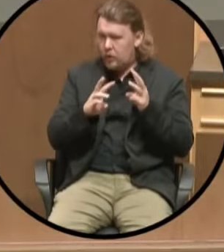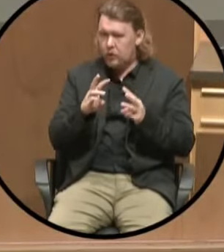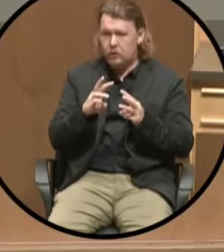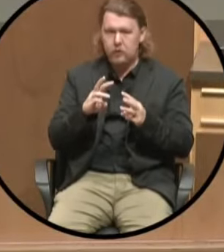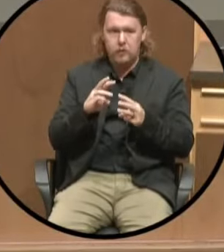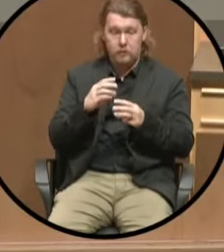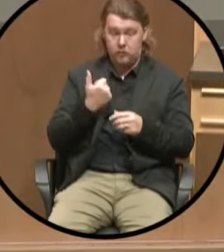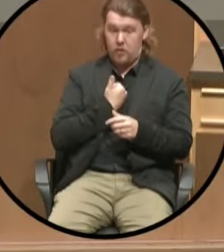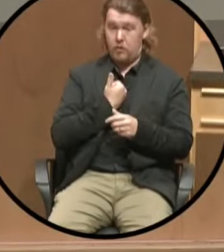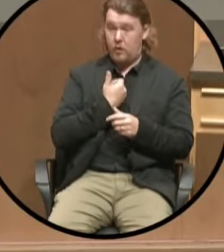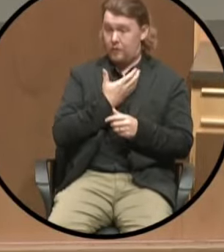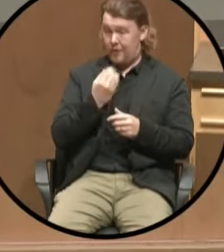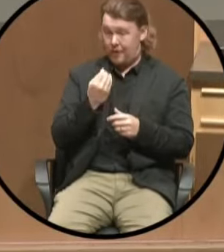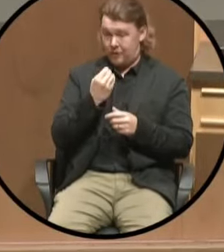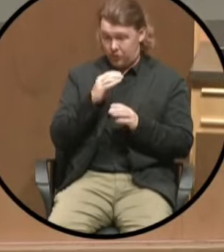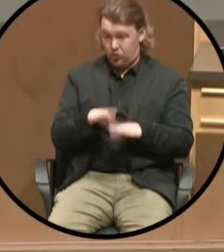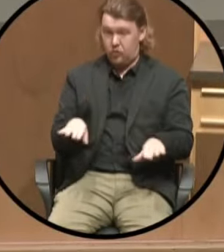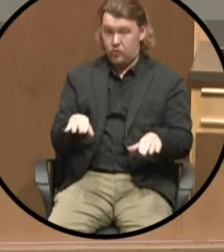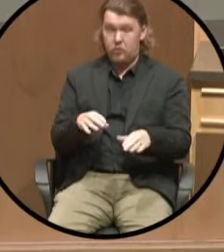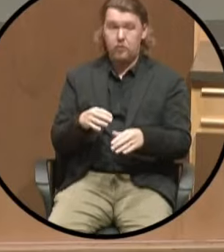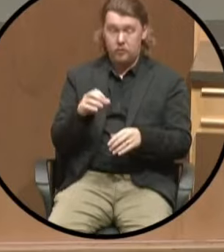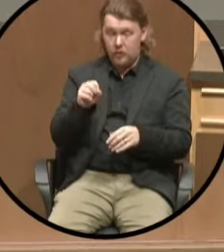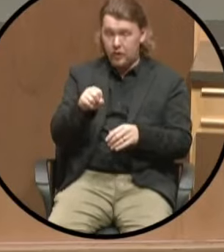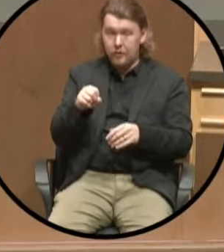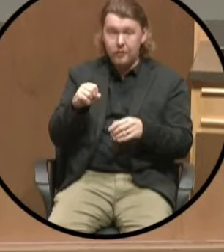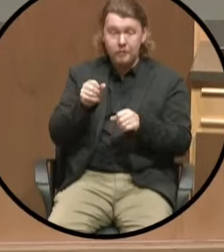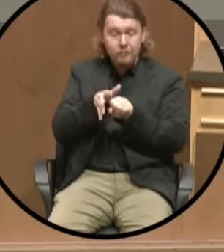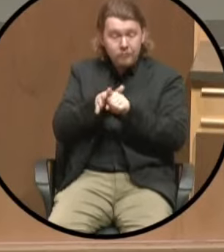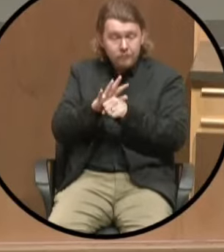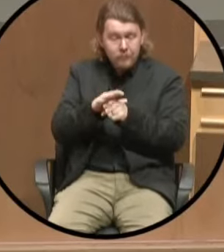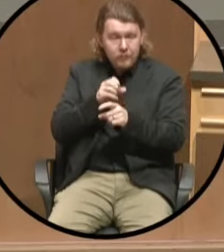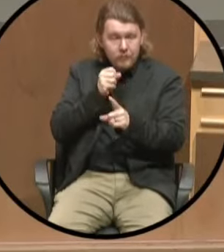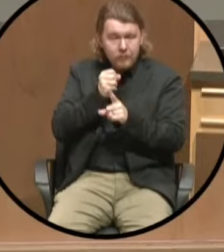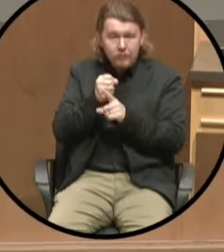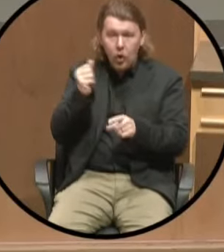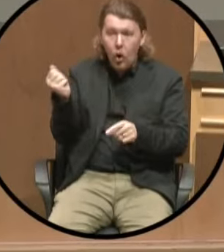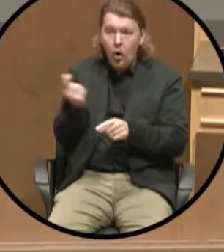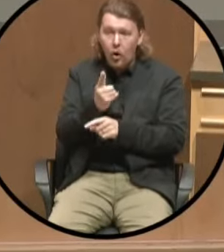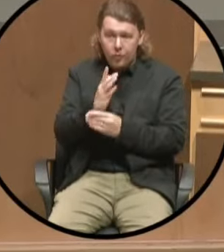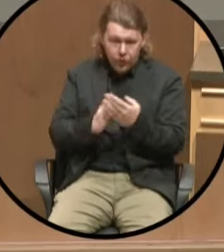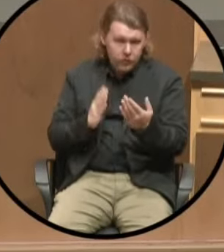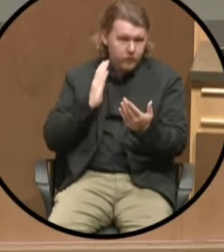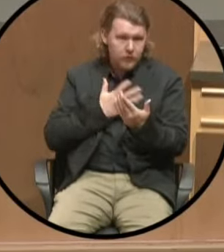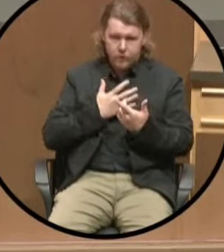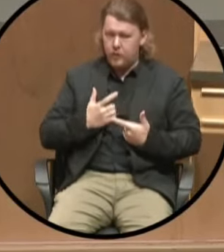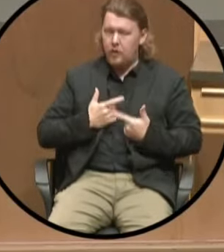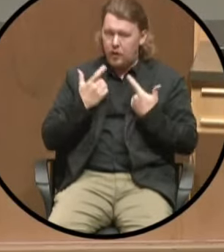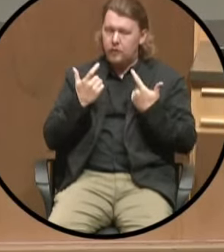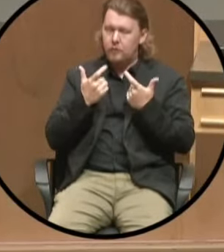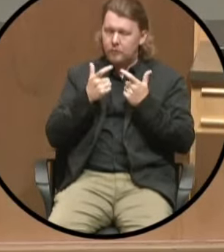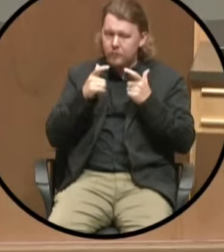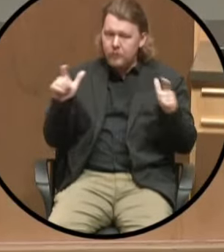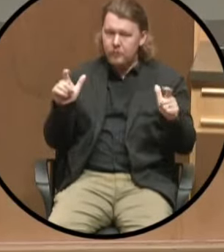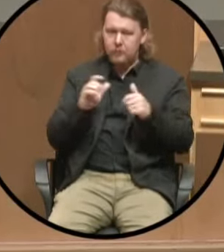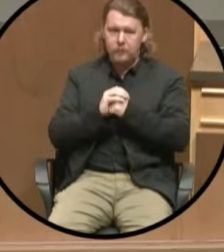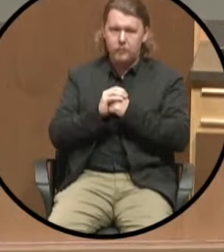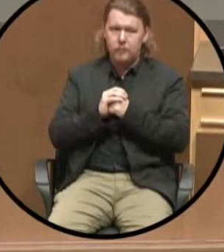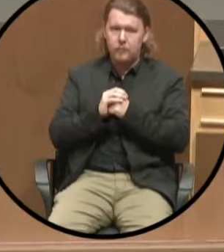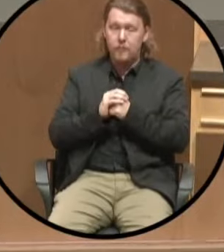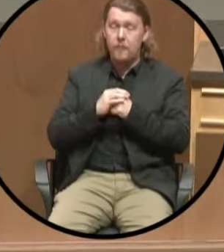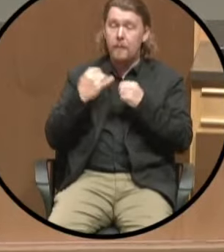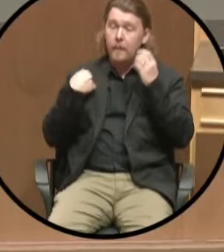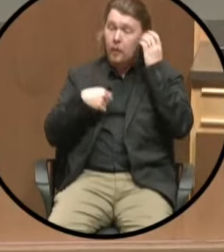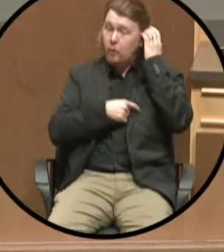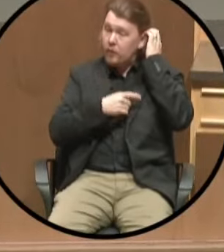our children. The COVID pandemic has impacted all phases of our lives profoundly. Certainly, along with this,